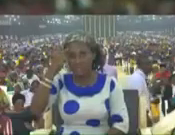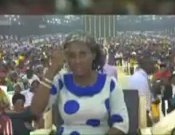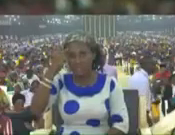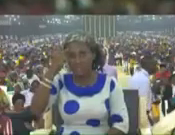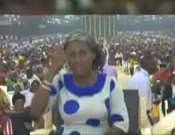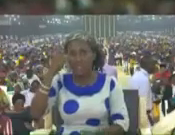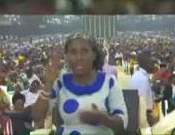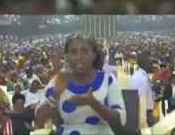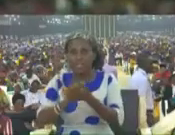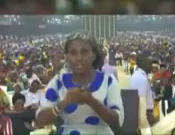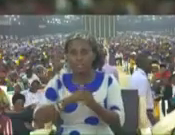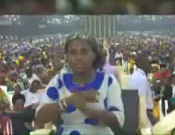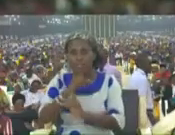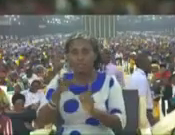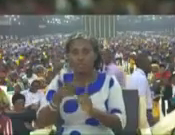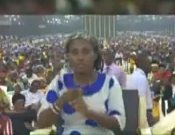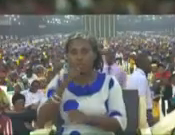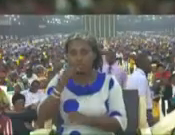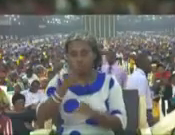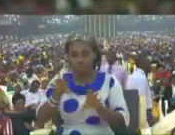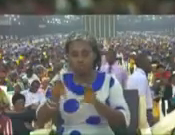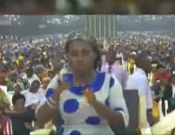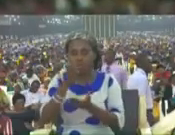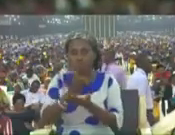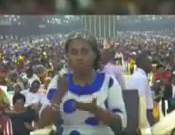that when you do something evil,